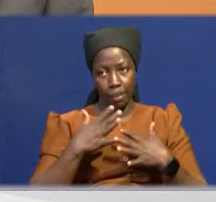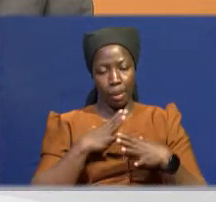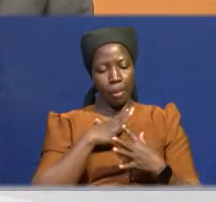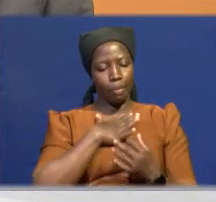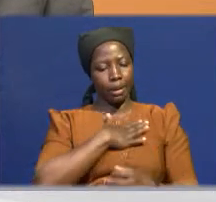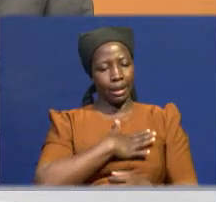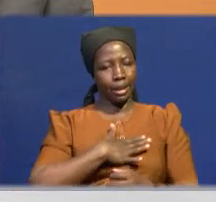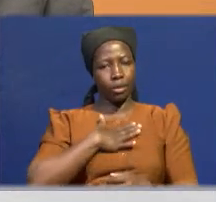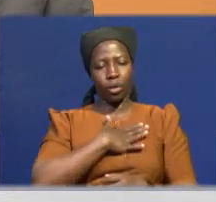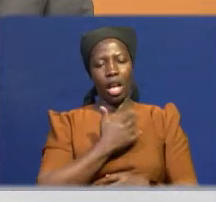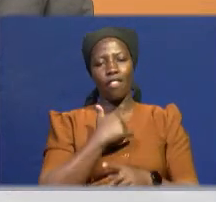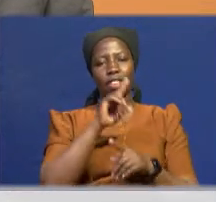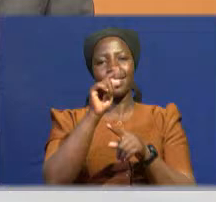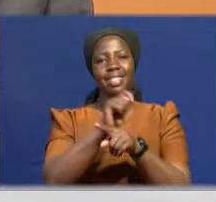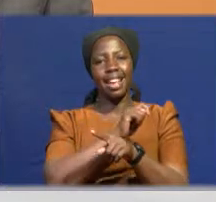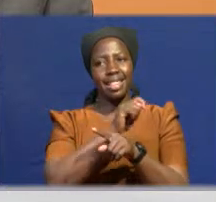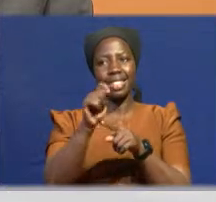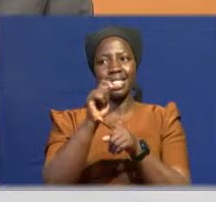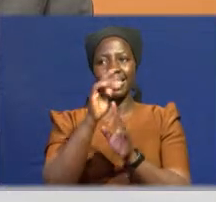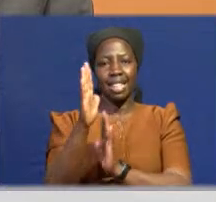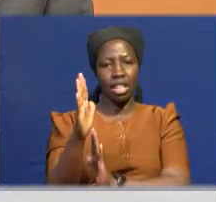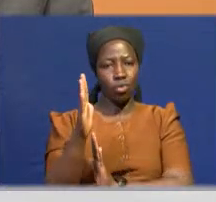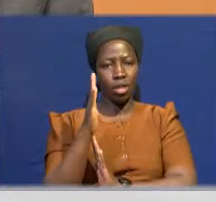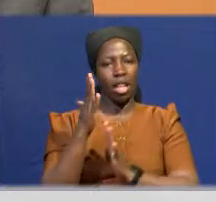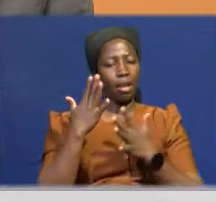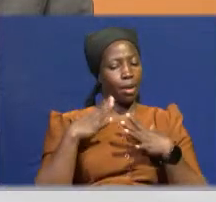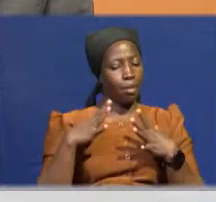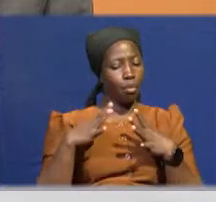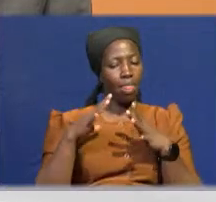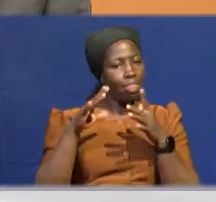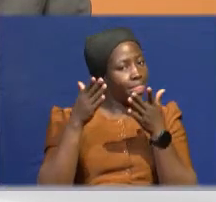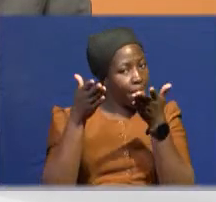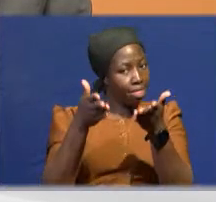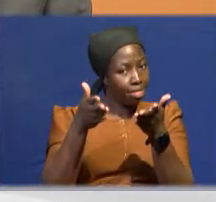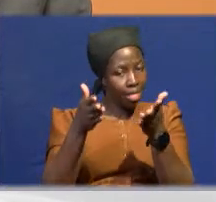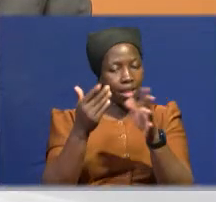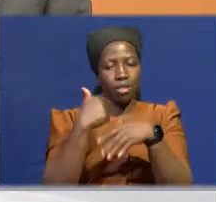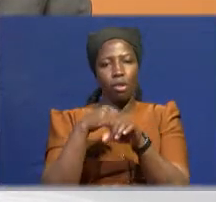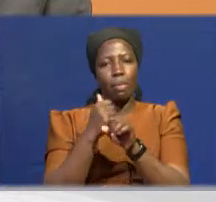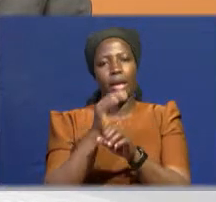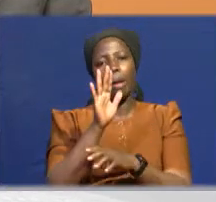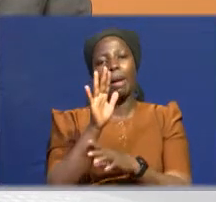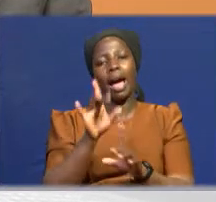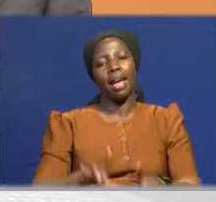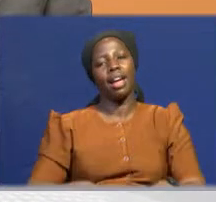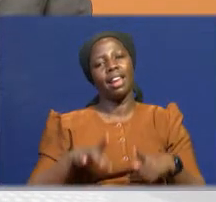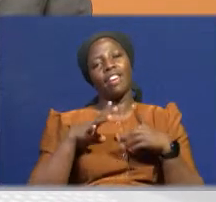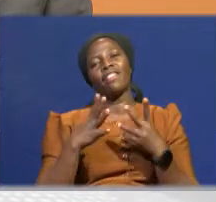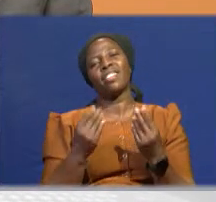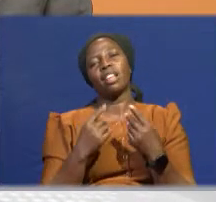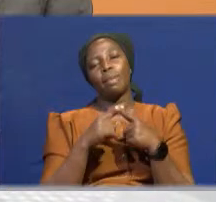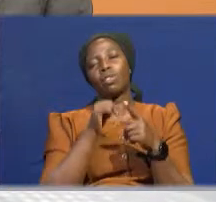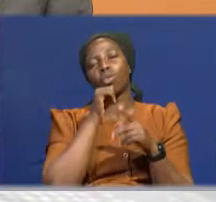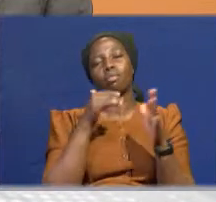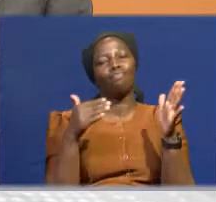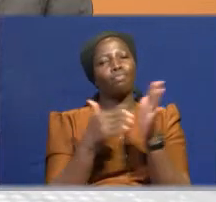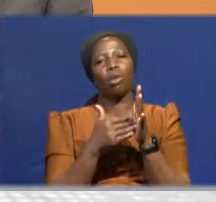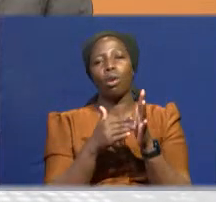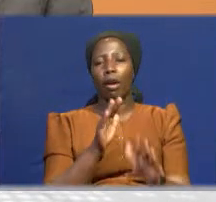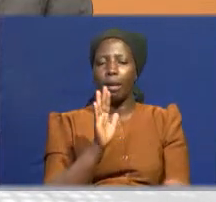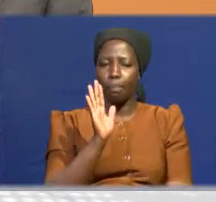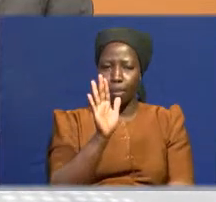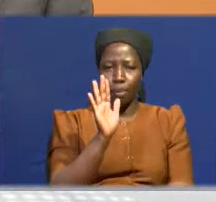we have trained marshals, and these trained marshals are there to make your life easy. They're not there to hinder